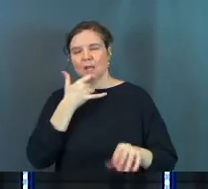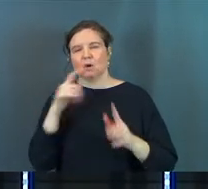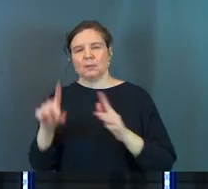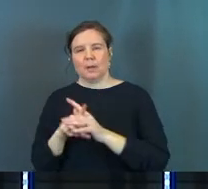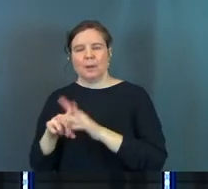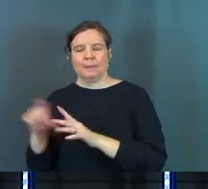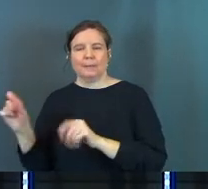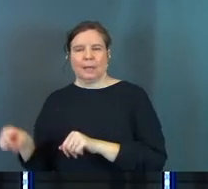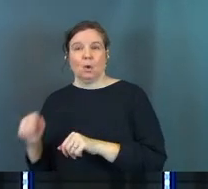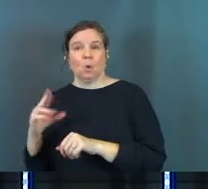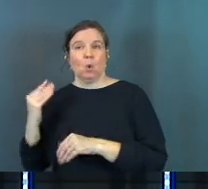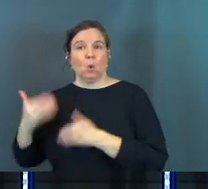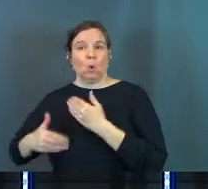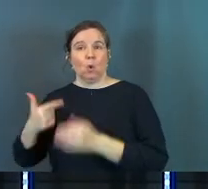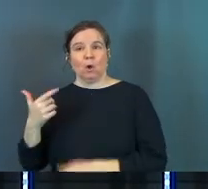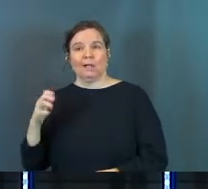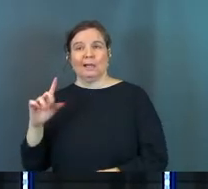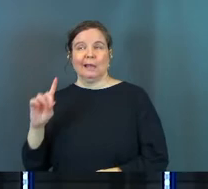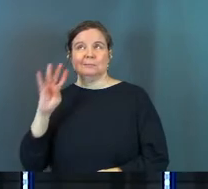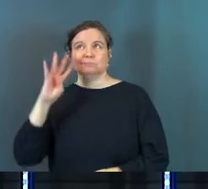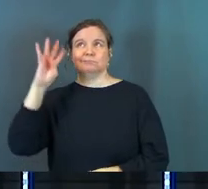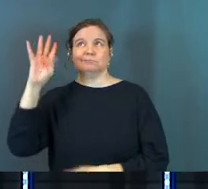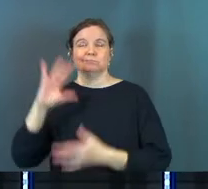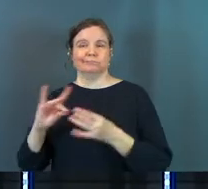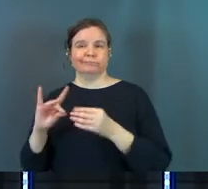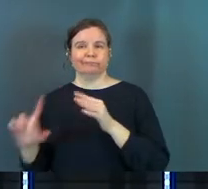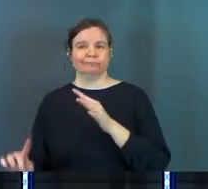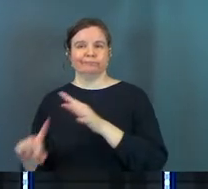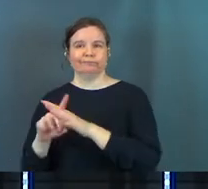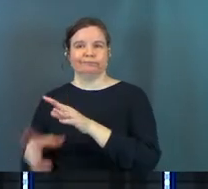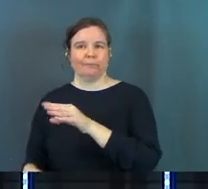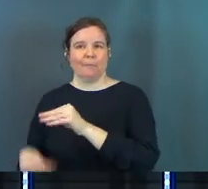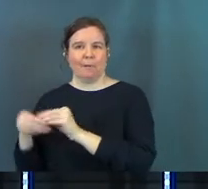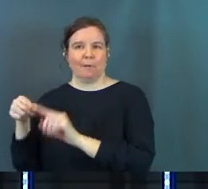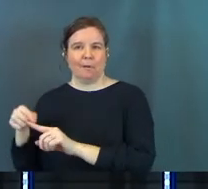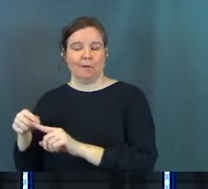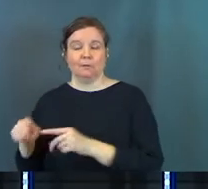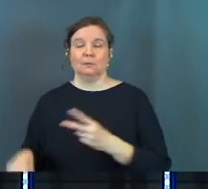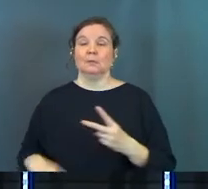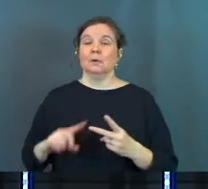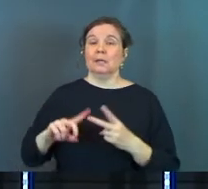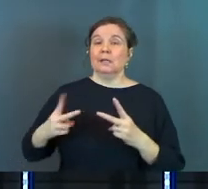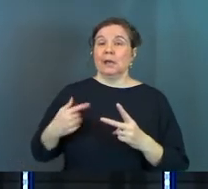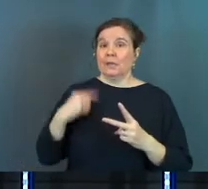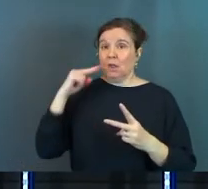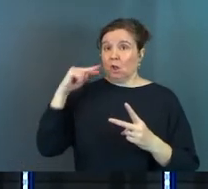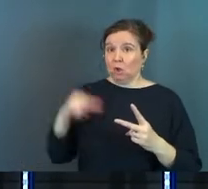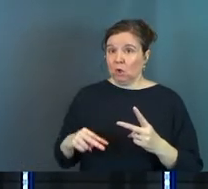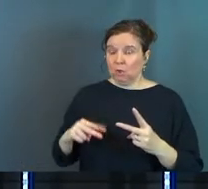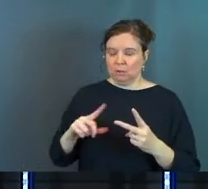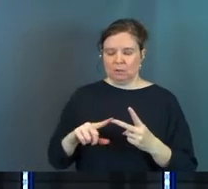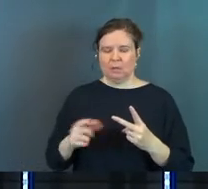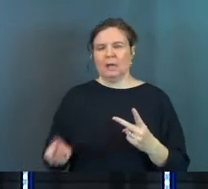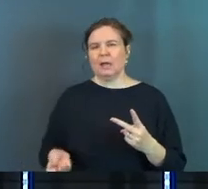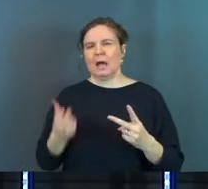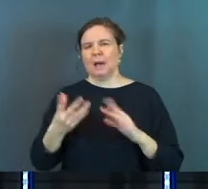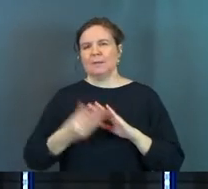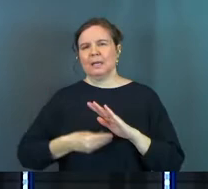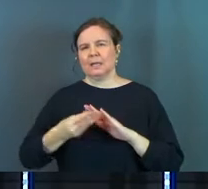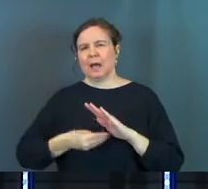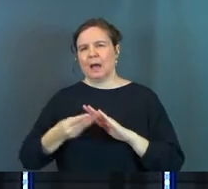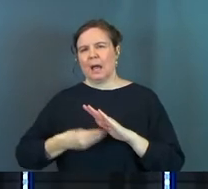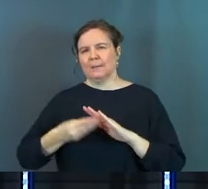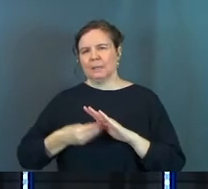have come in or even legend stuff came in. The second thing that they look at is they look at how many copies, how